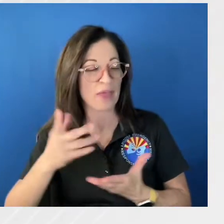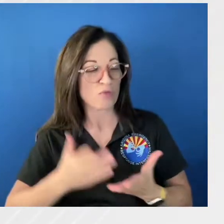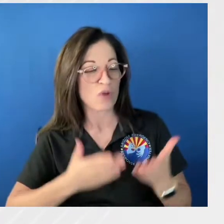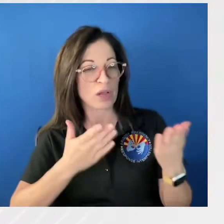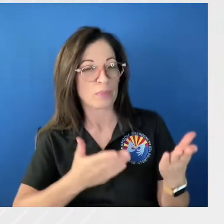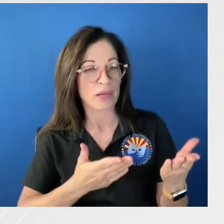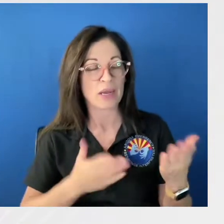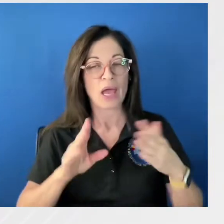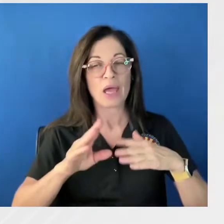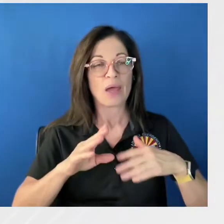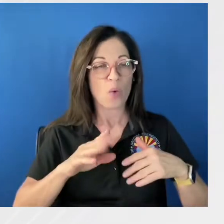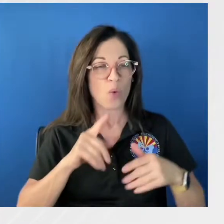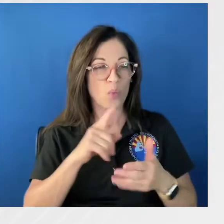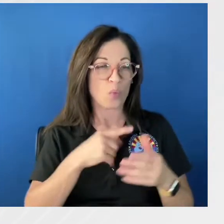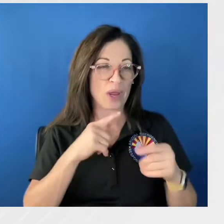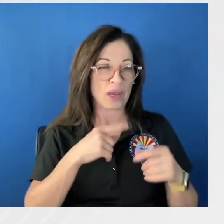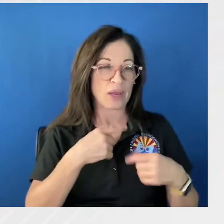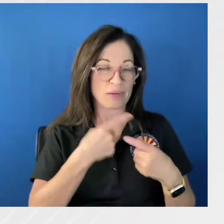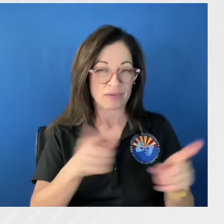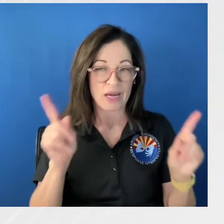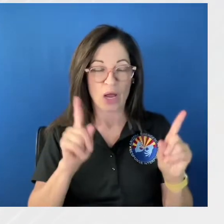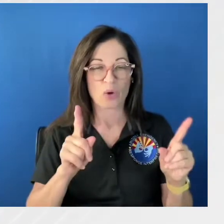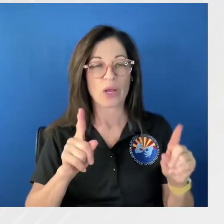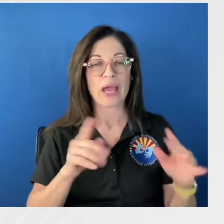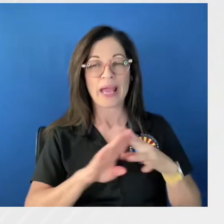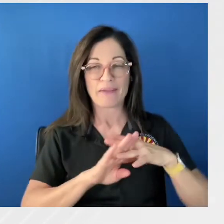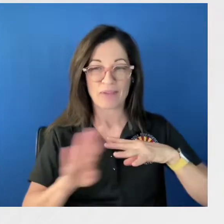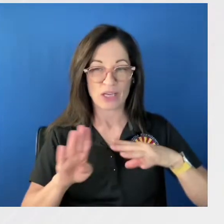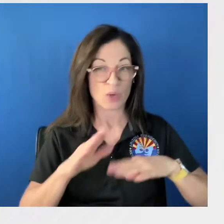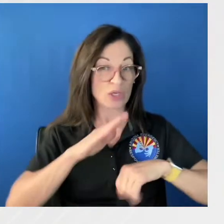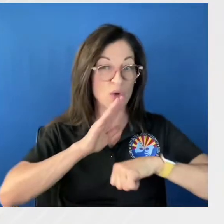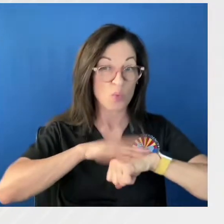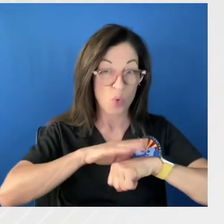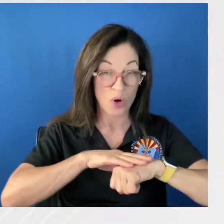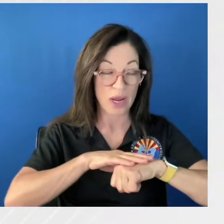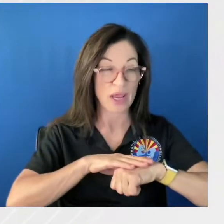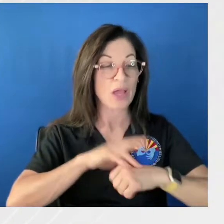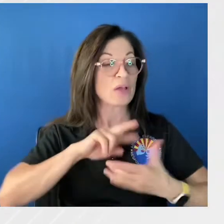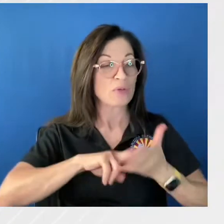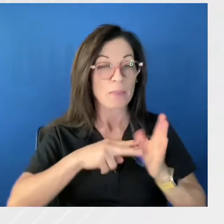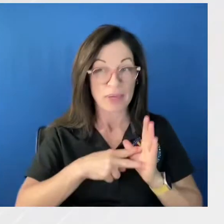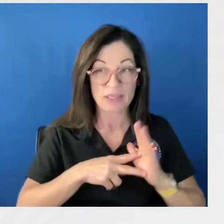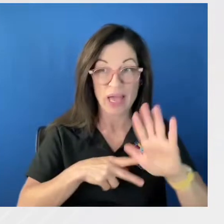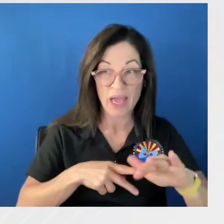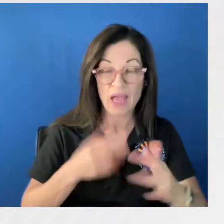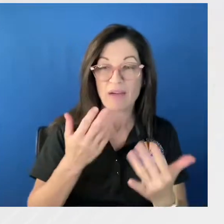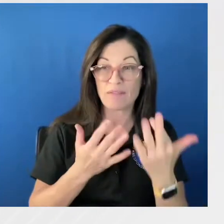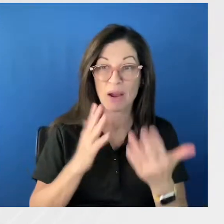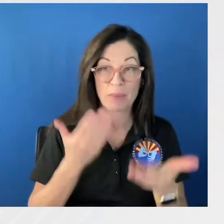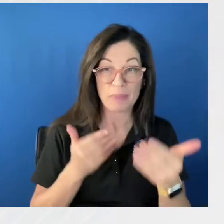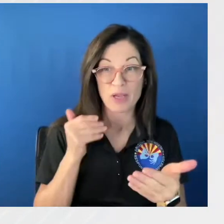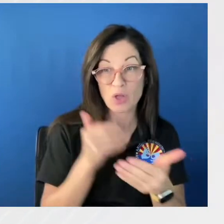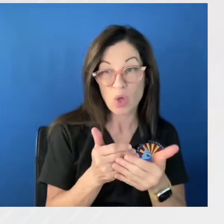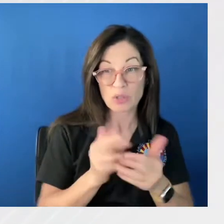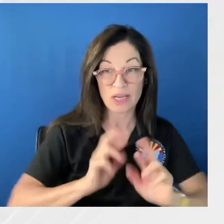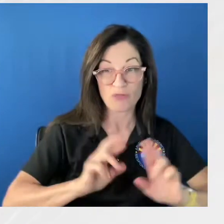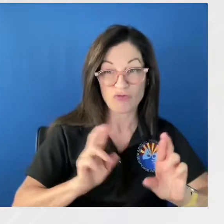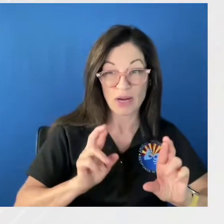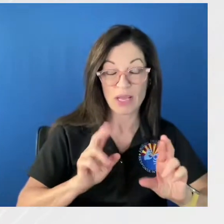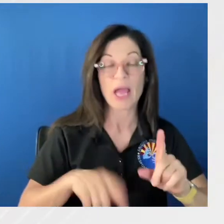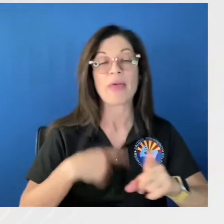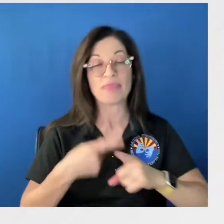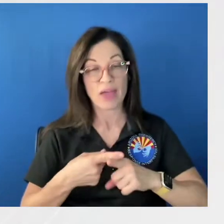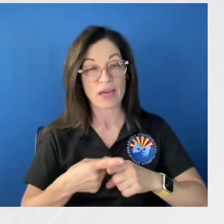evacuation warnings, the lowest level saying, hey, folks, get ready to go. The fire may come your way. And then, of course, evacuation orders where they believe the